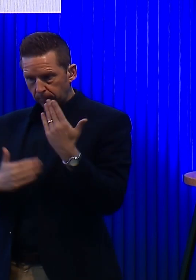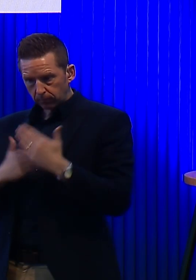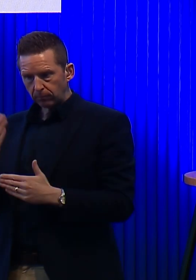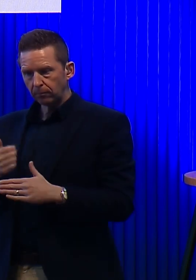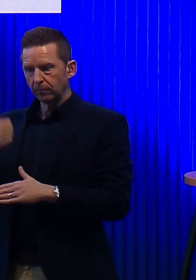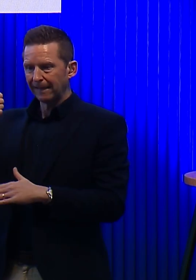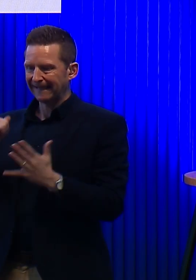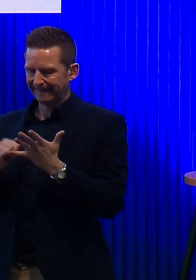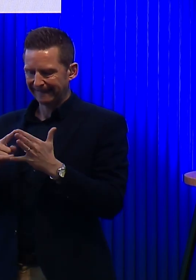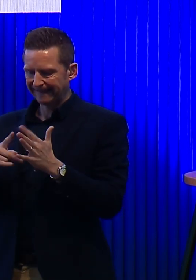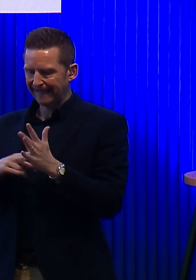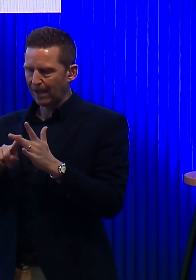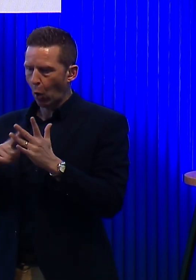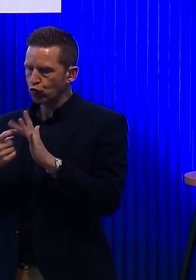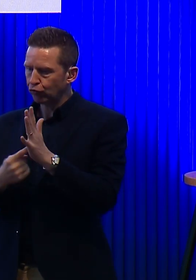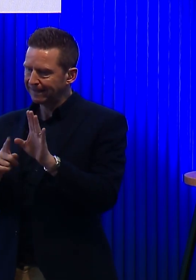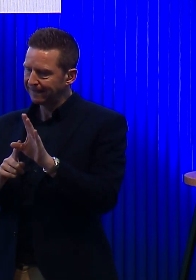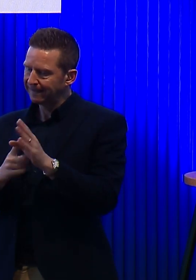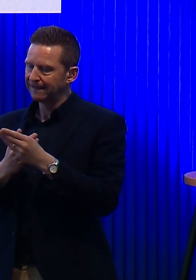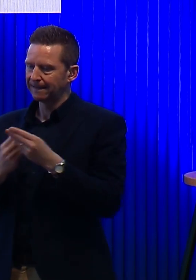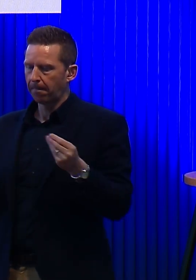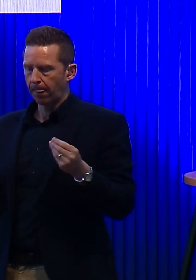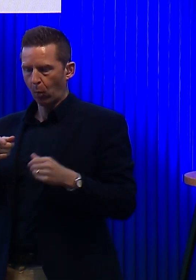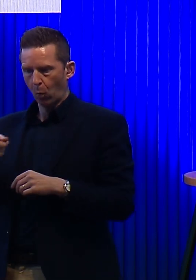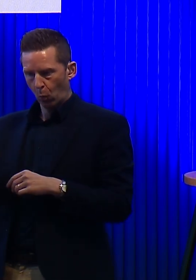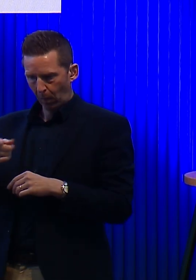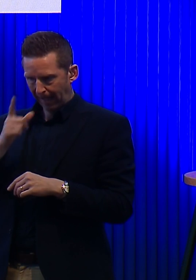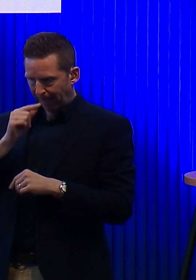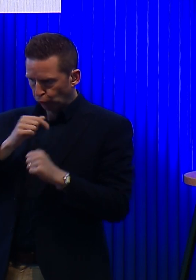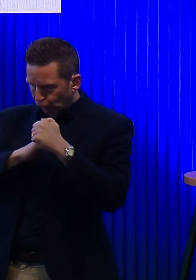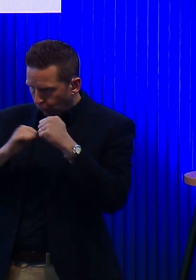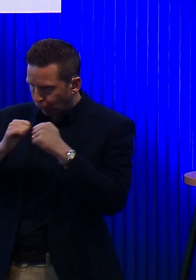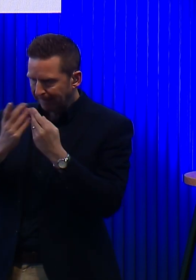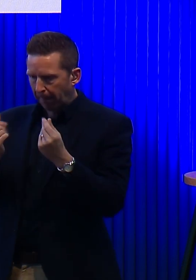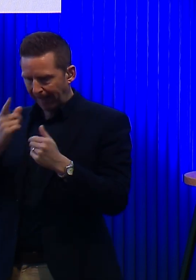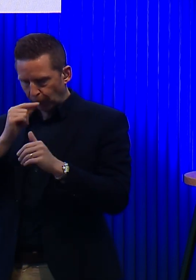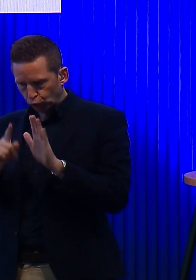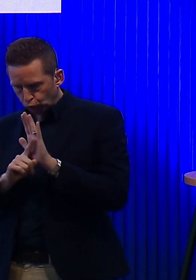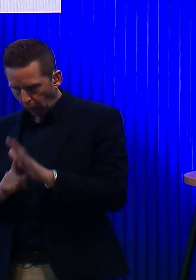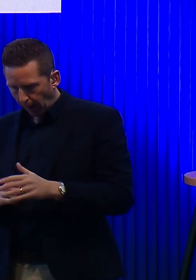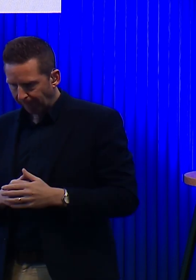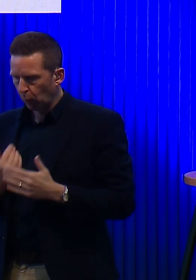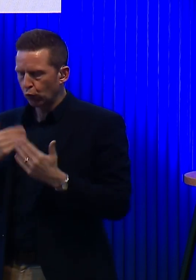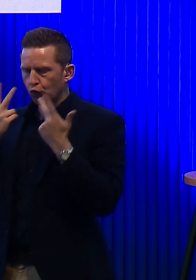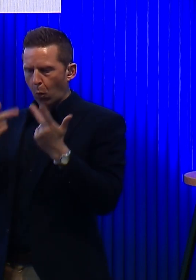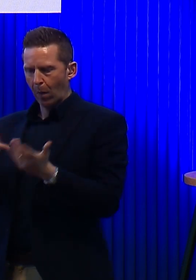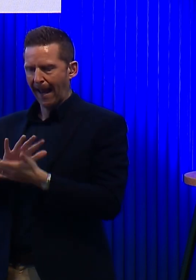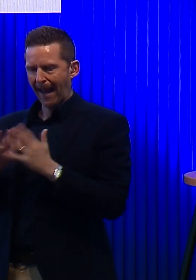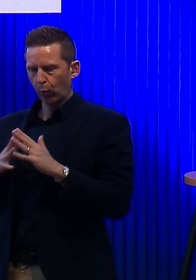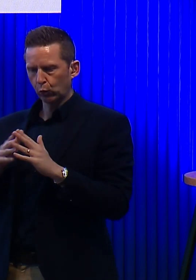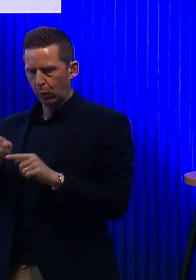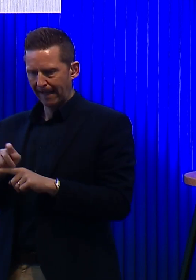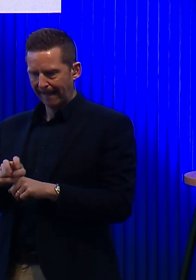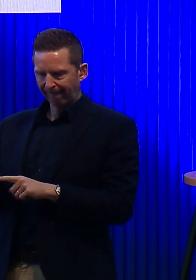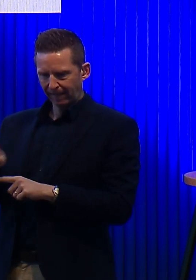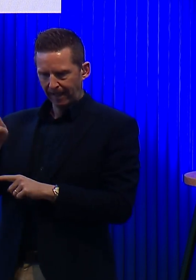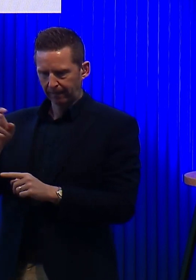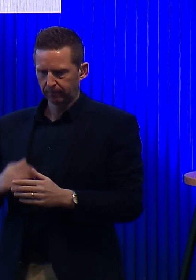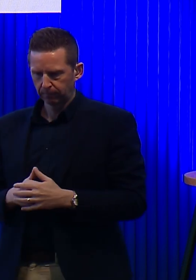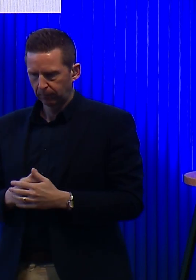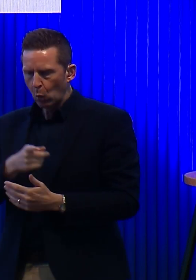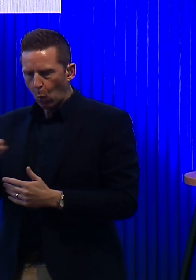seniority, it's something you can structure, it's something you can drive, and I'll show you how to navigate the field so